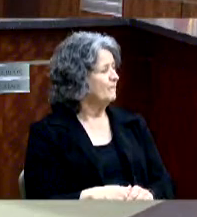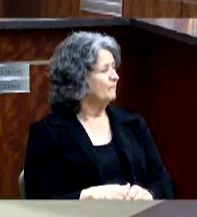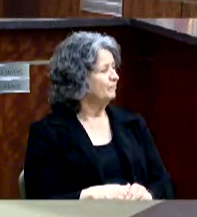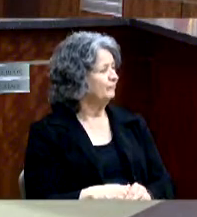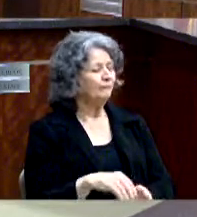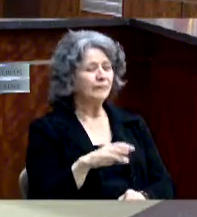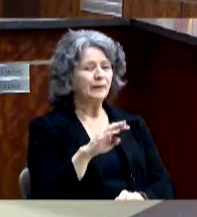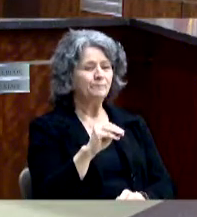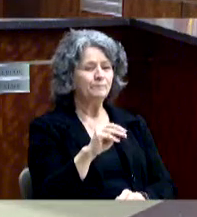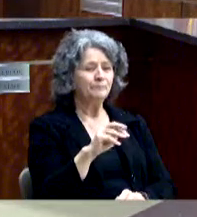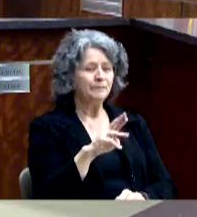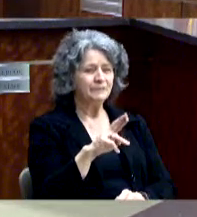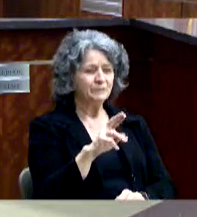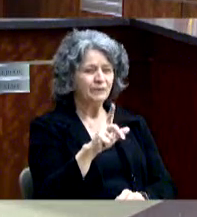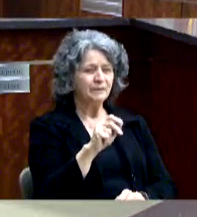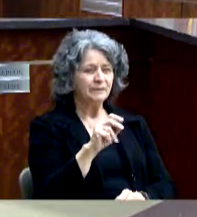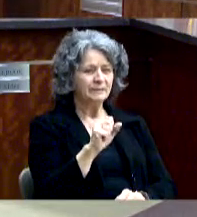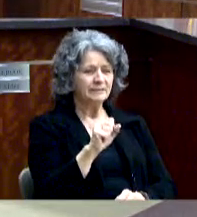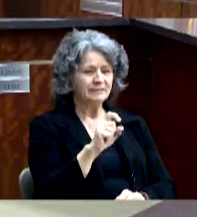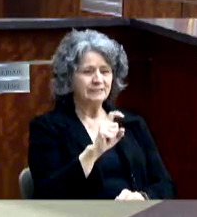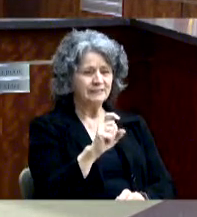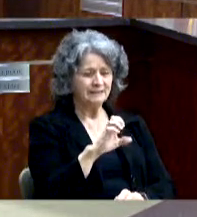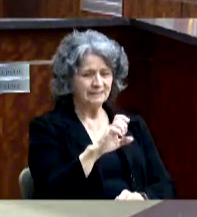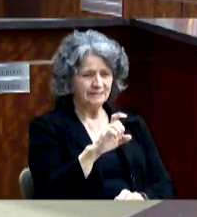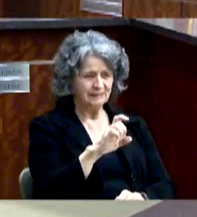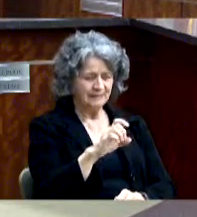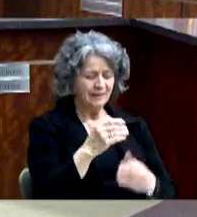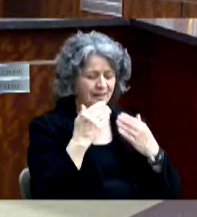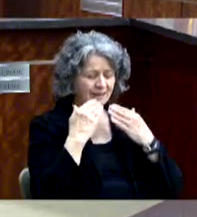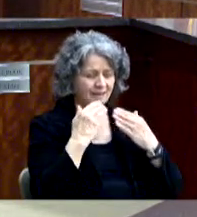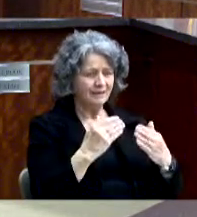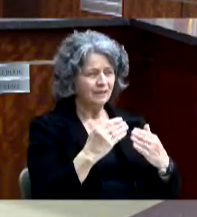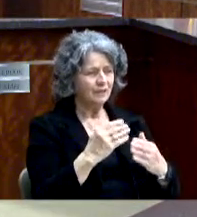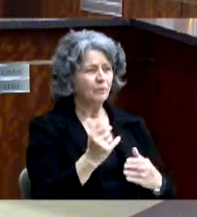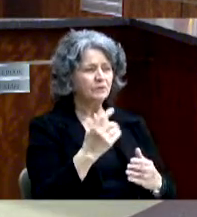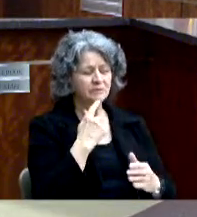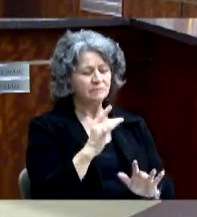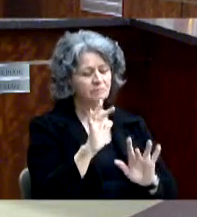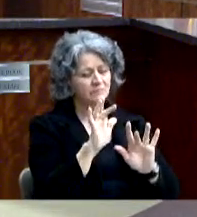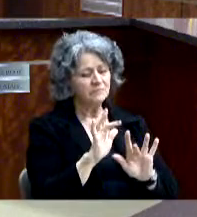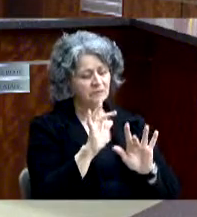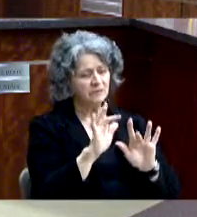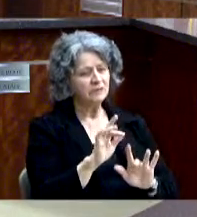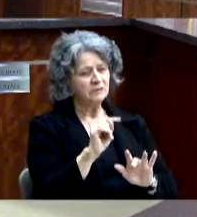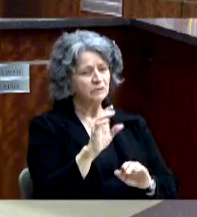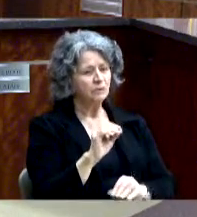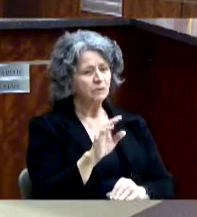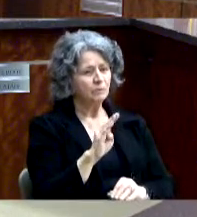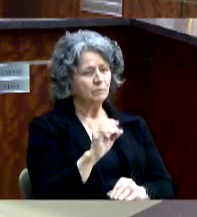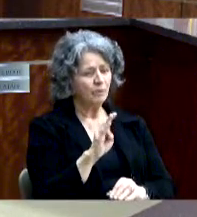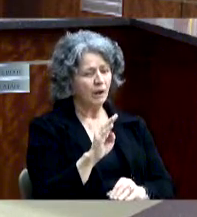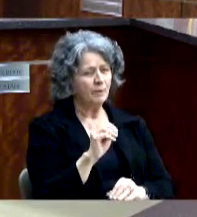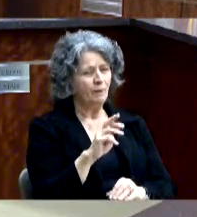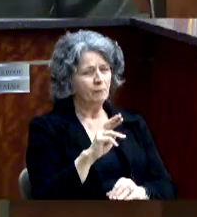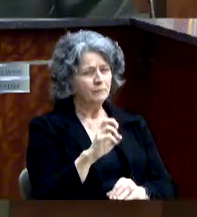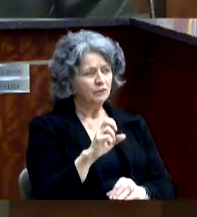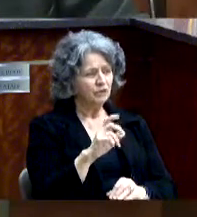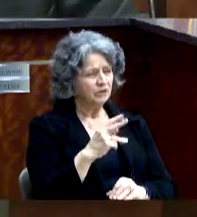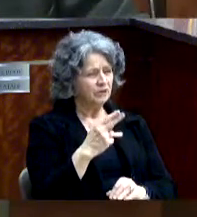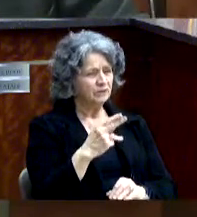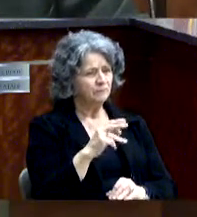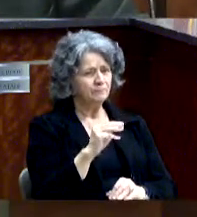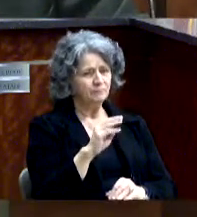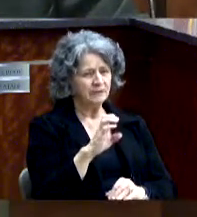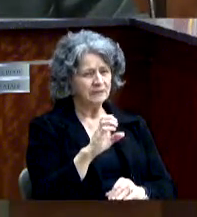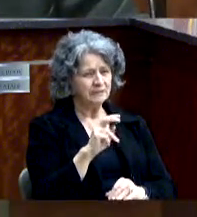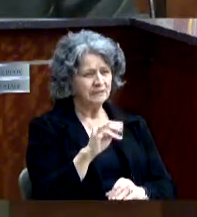Mr. Les. Thank you, Mr. President. I want to send condolences to Bobby, Margie, and Robert McSeany on the recent passing